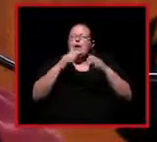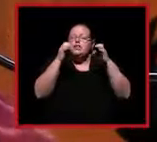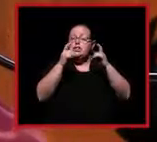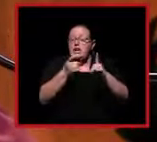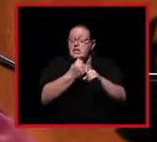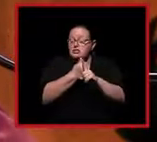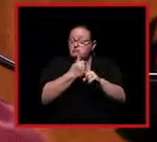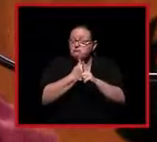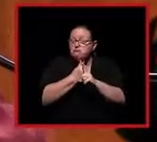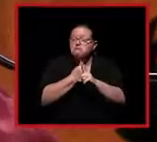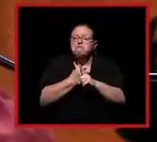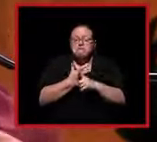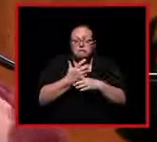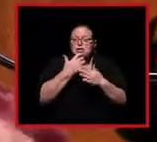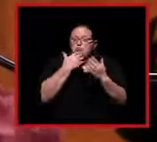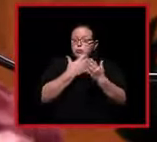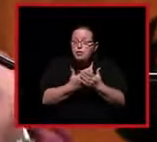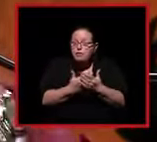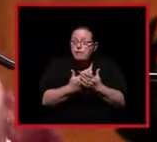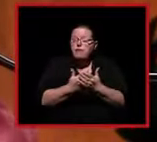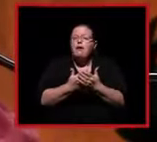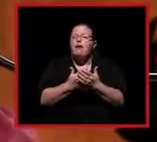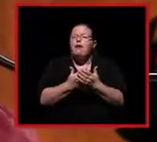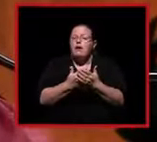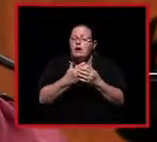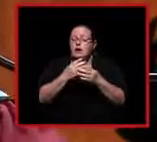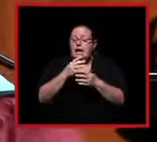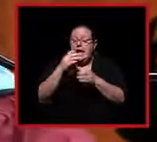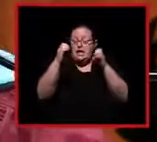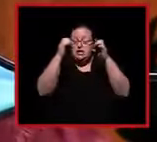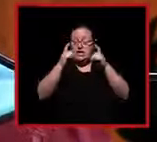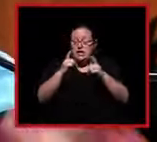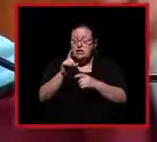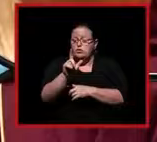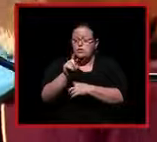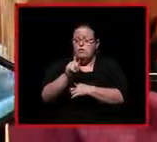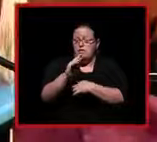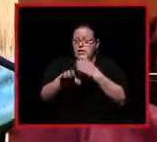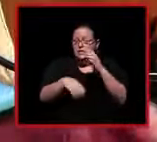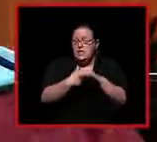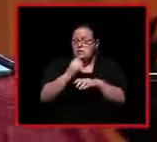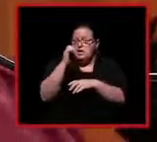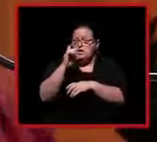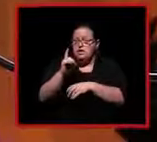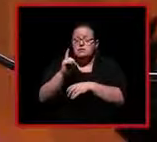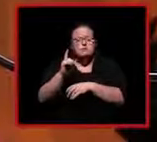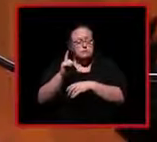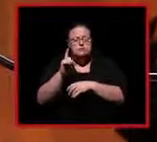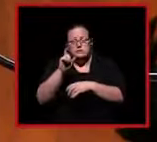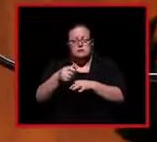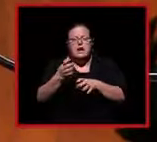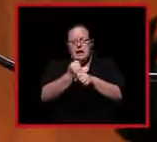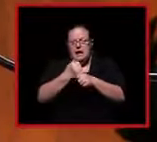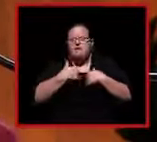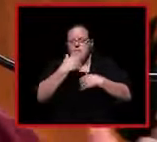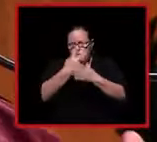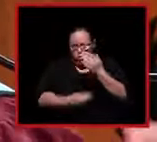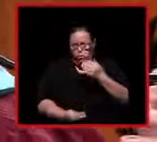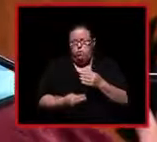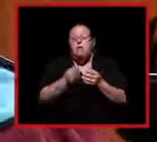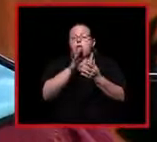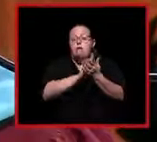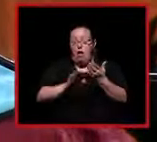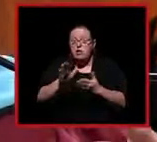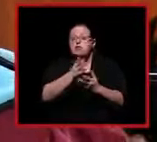has proven that a 21st century education must be both college and career. The